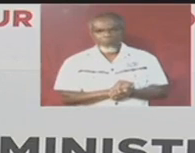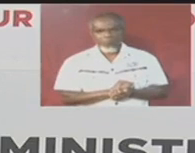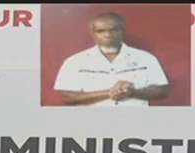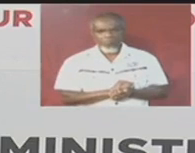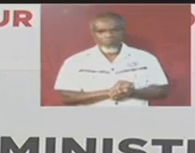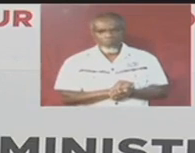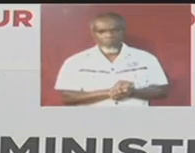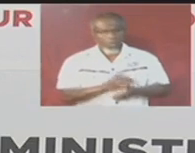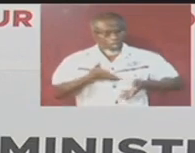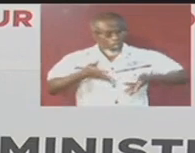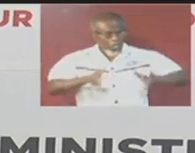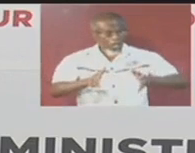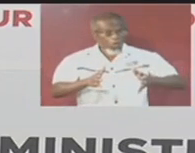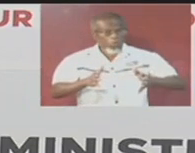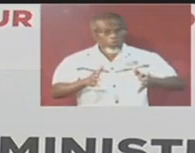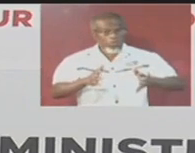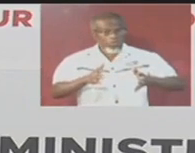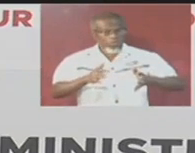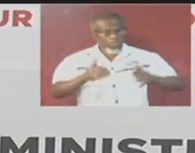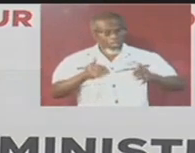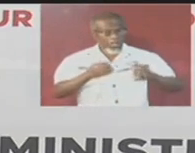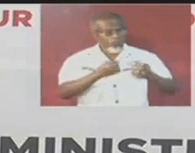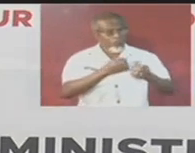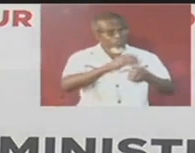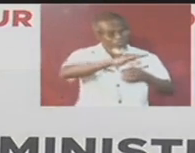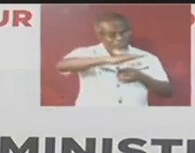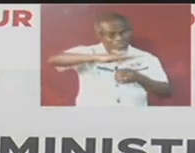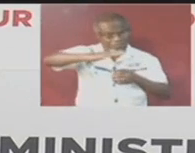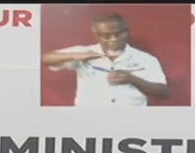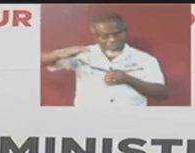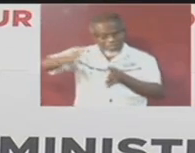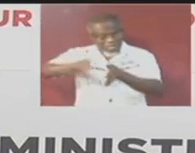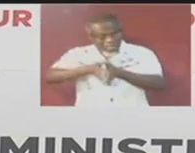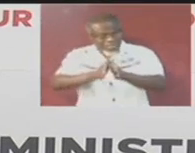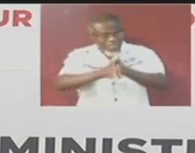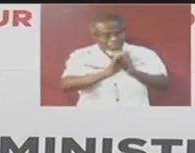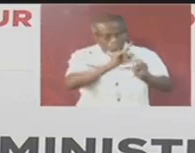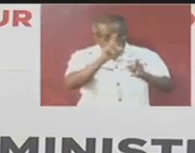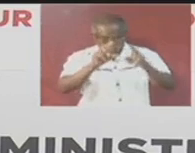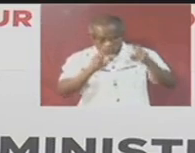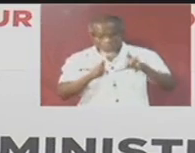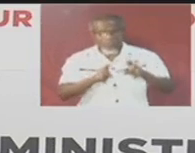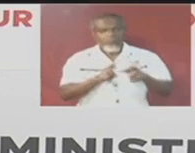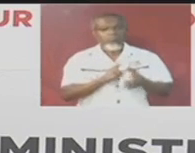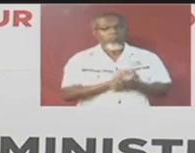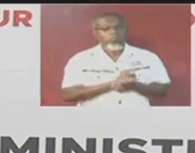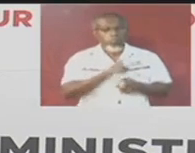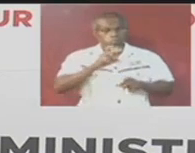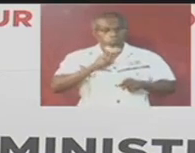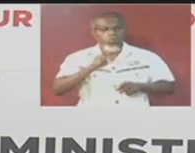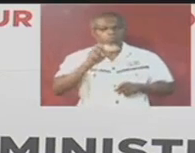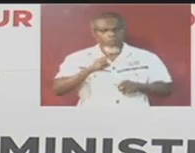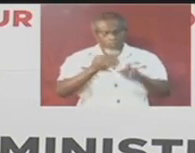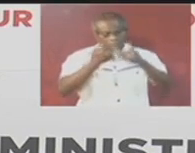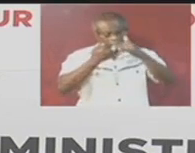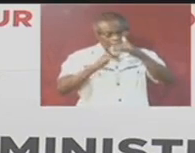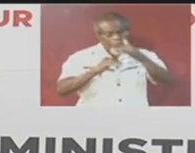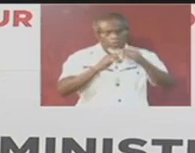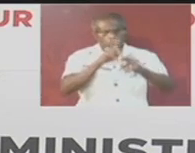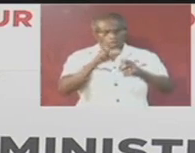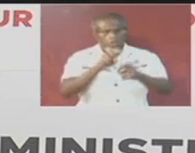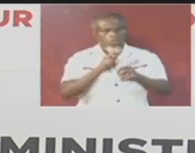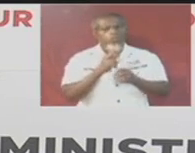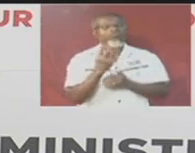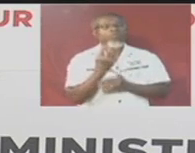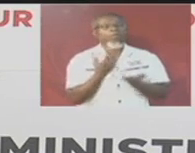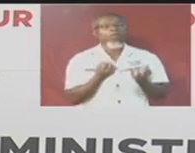allow us, as many media houses, to participate in the question and answer session, we are limiting the number of questions to 2